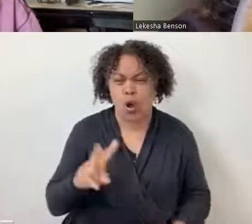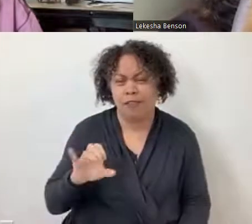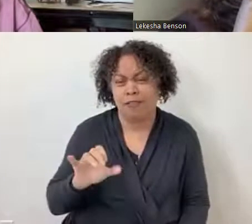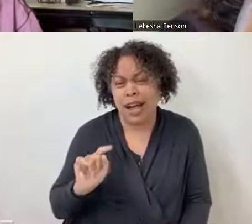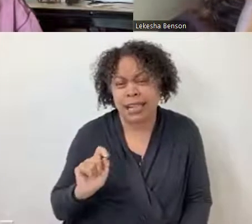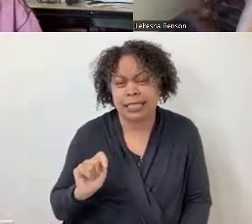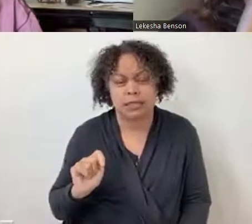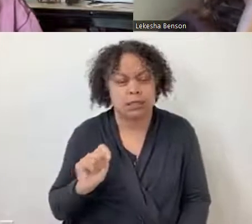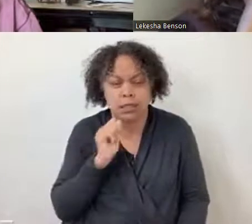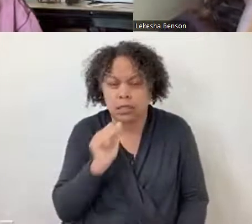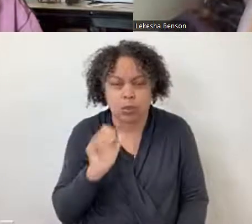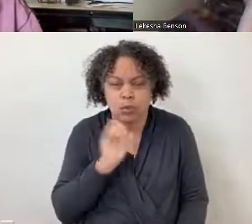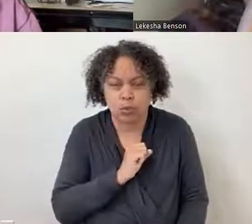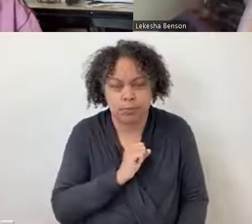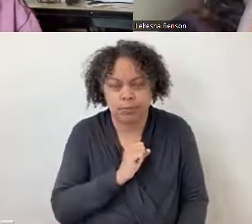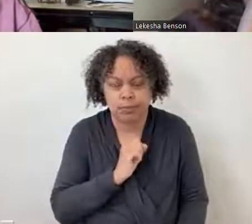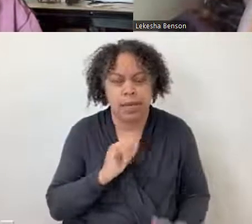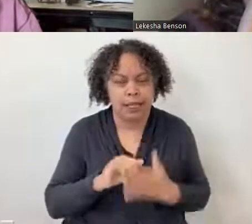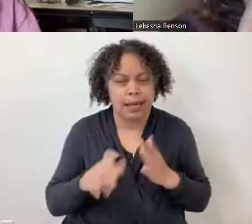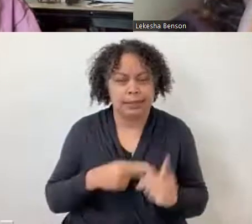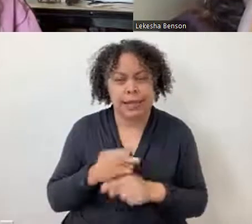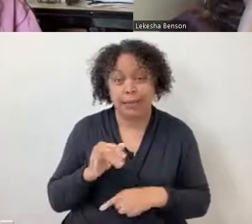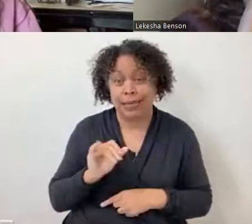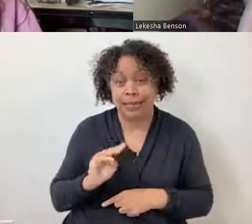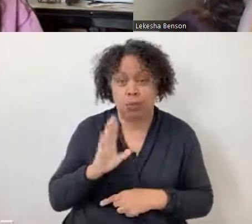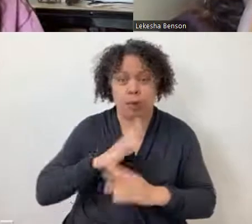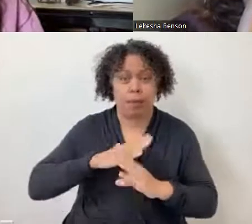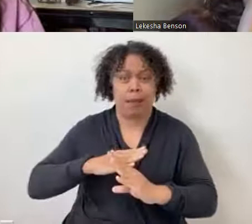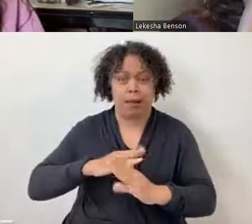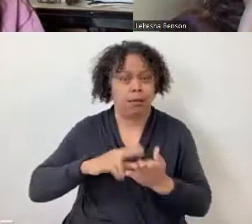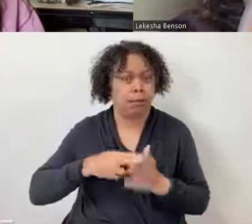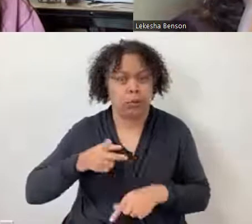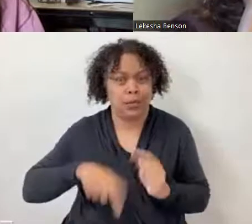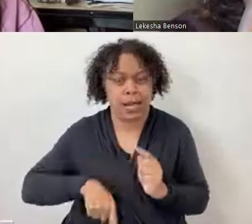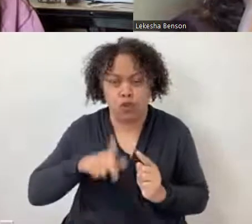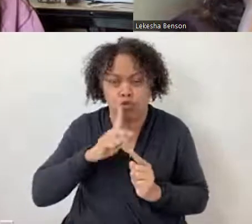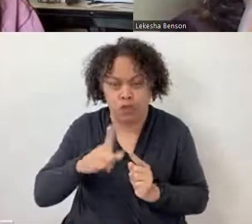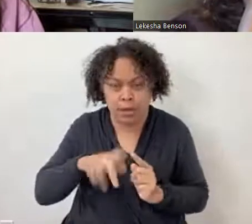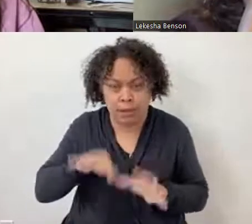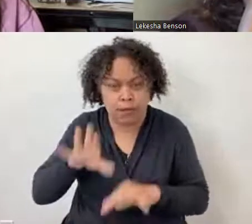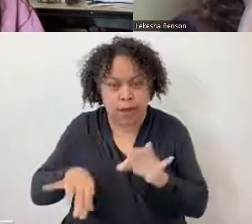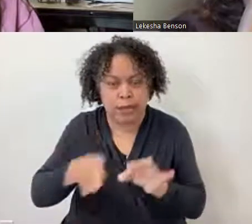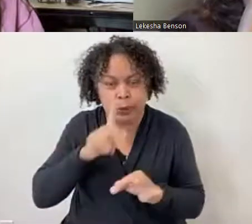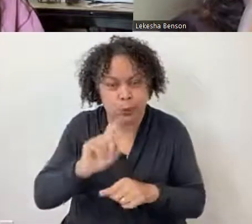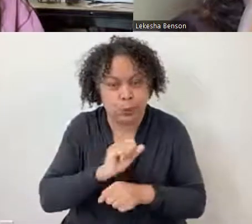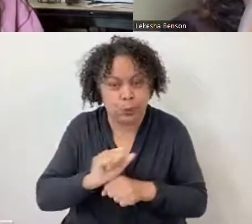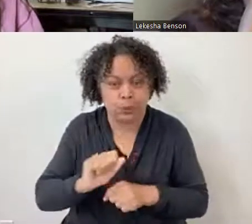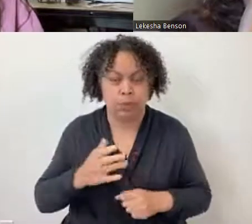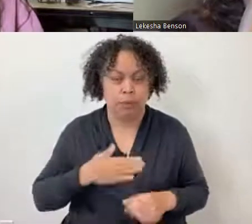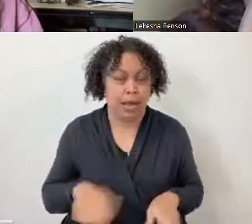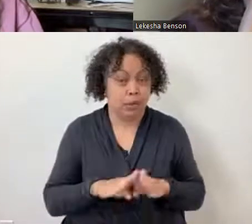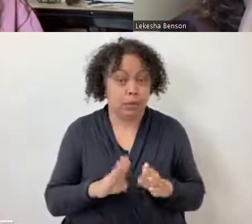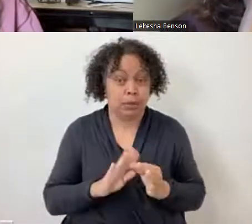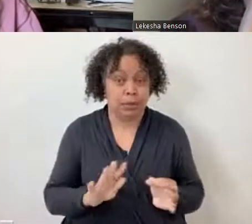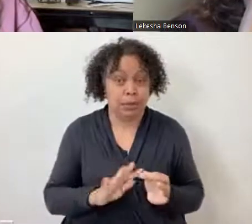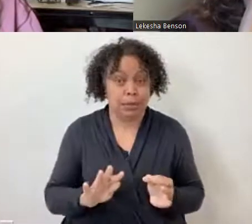because those kinds of isms, they will keep you from really getting at the truth. And my closing statement is, and